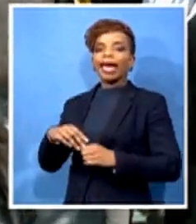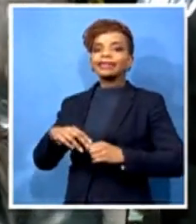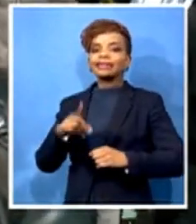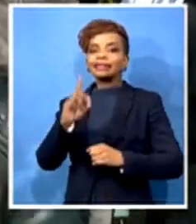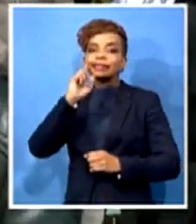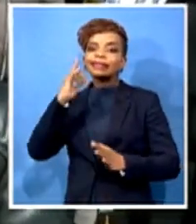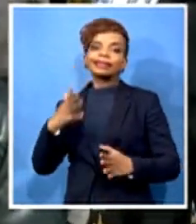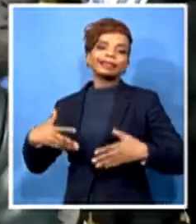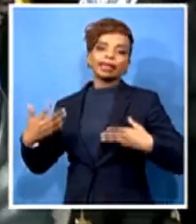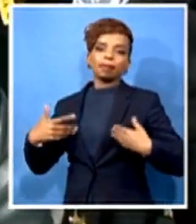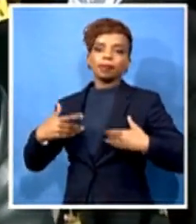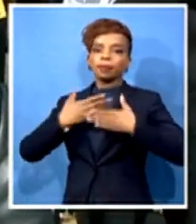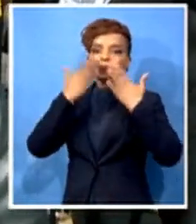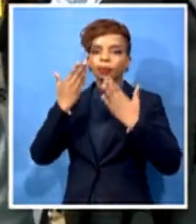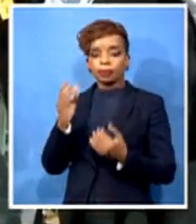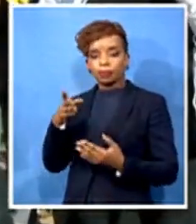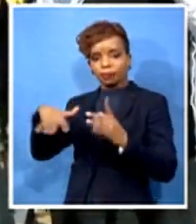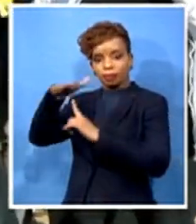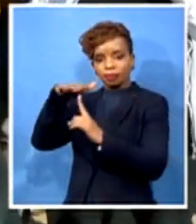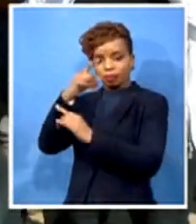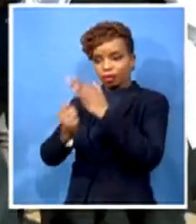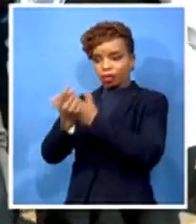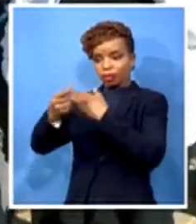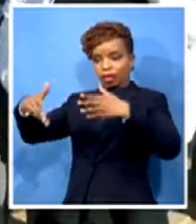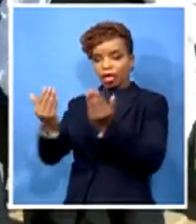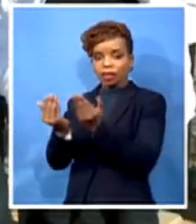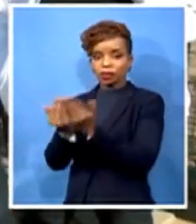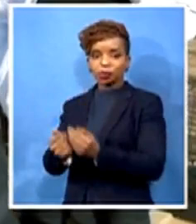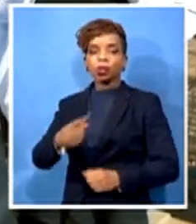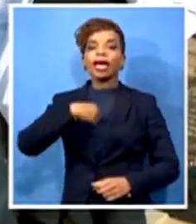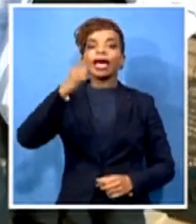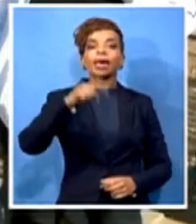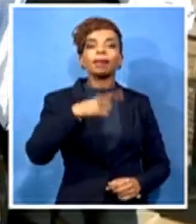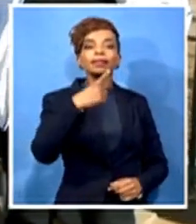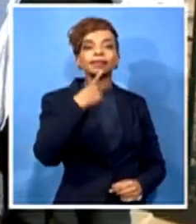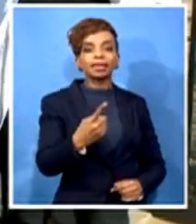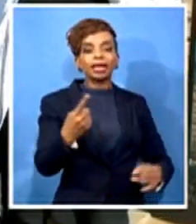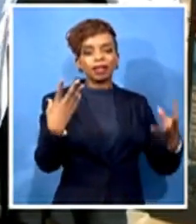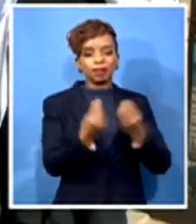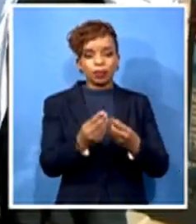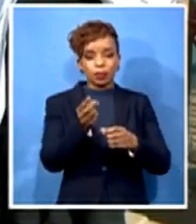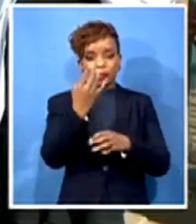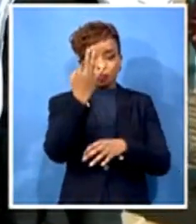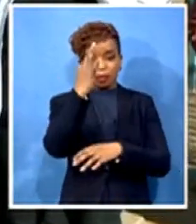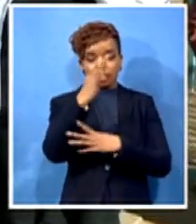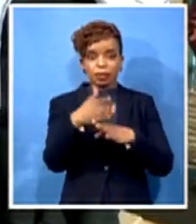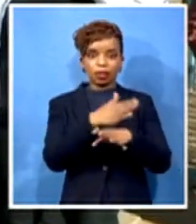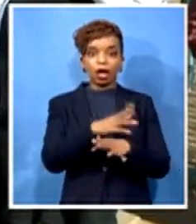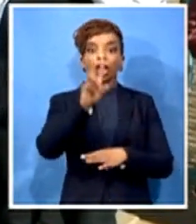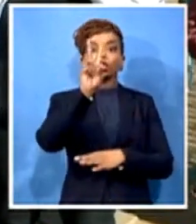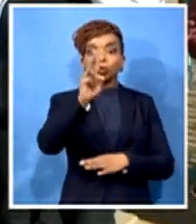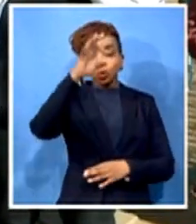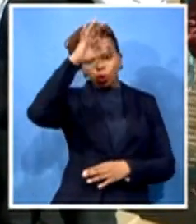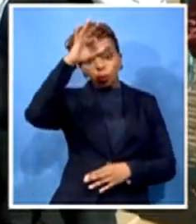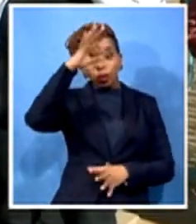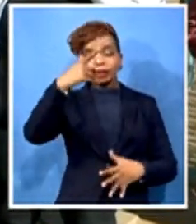a few minutes ago, just before we went on air, police vehicles came through, about 2 police vehicles. I don't know if you were able to see one in the